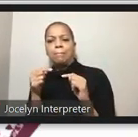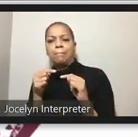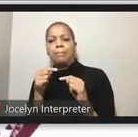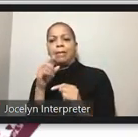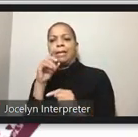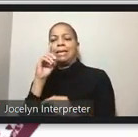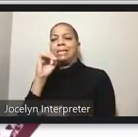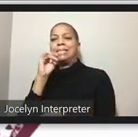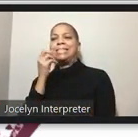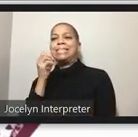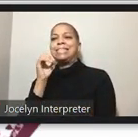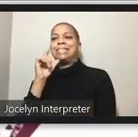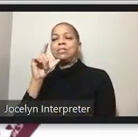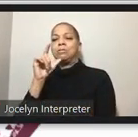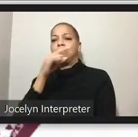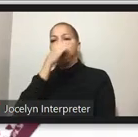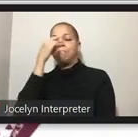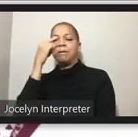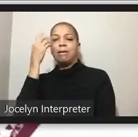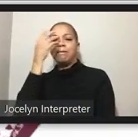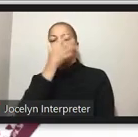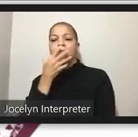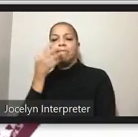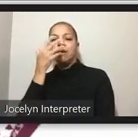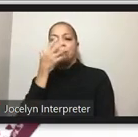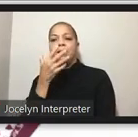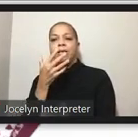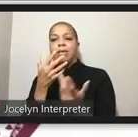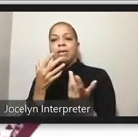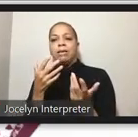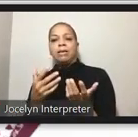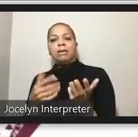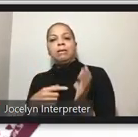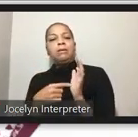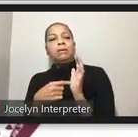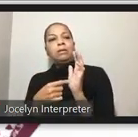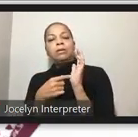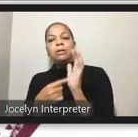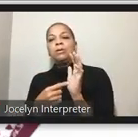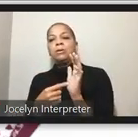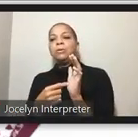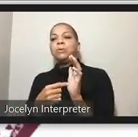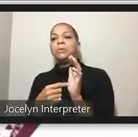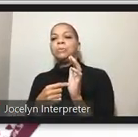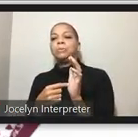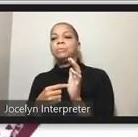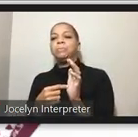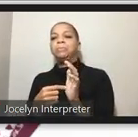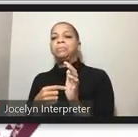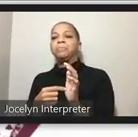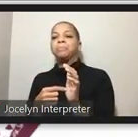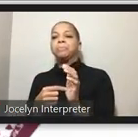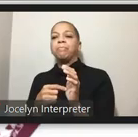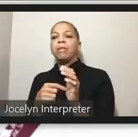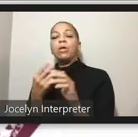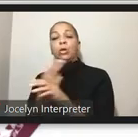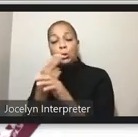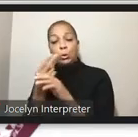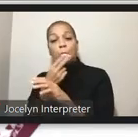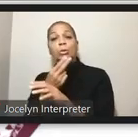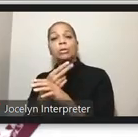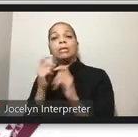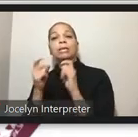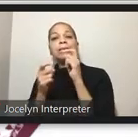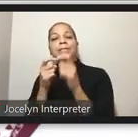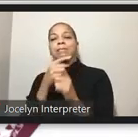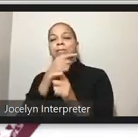blackface describes the types of minstrel performance that become available in our digital realm and our society as spectacle, from using GIFs of Black women to show